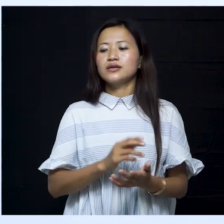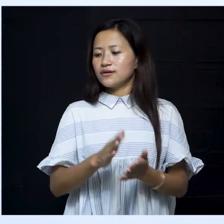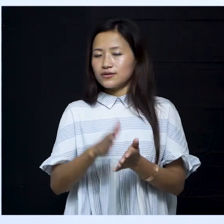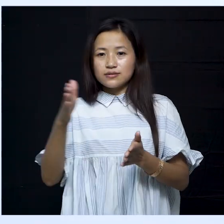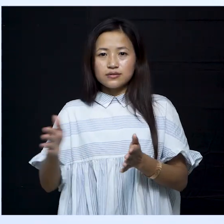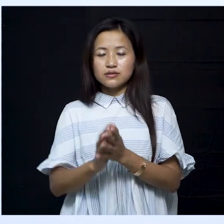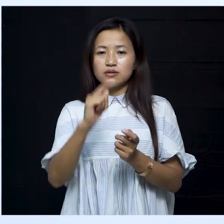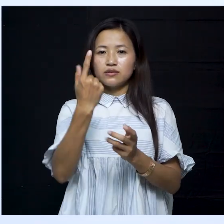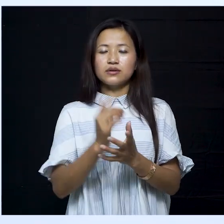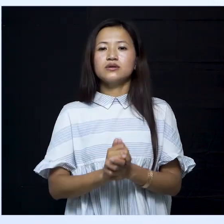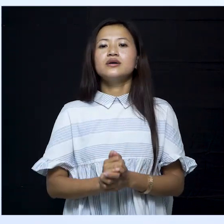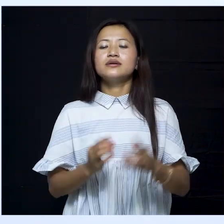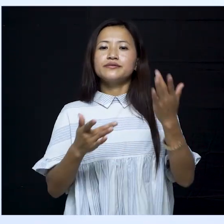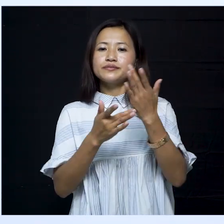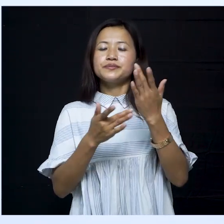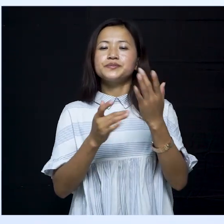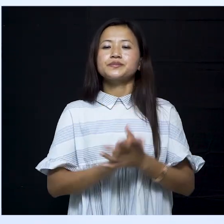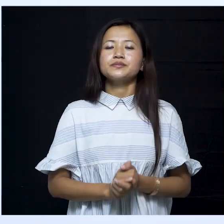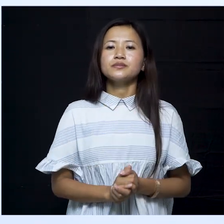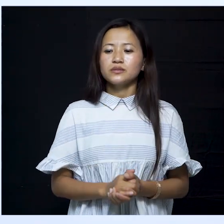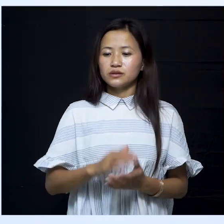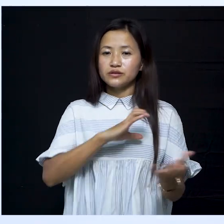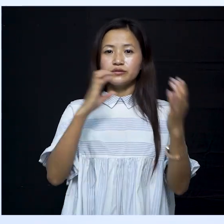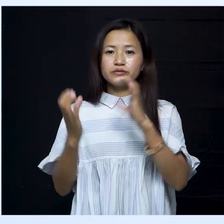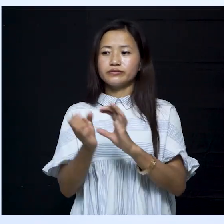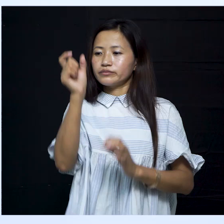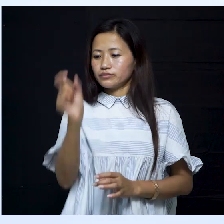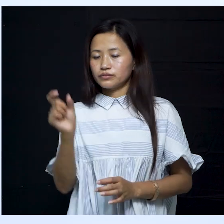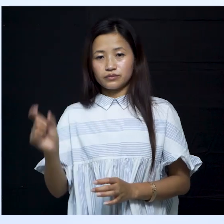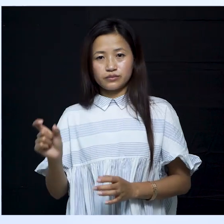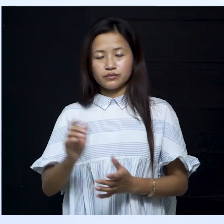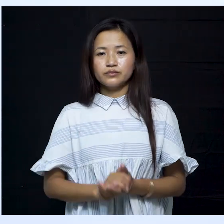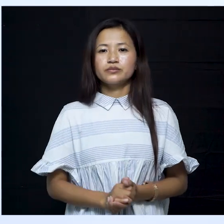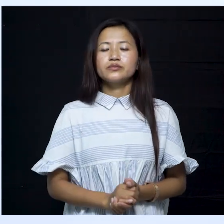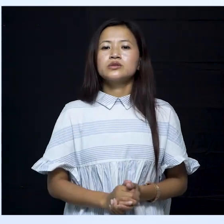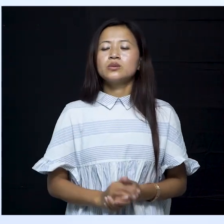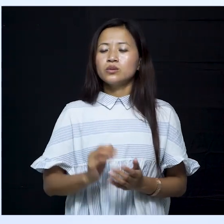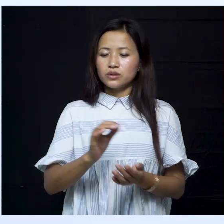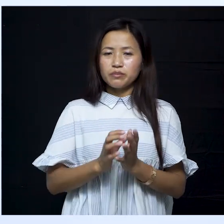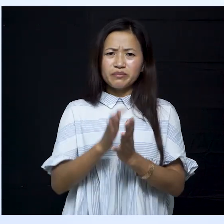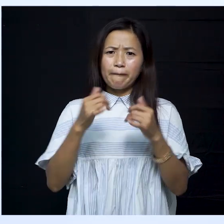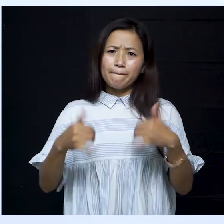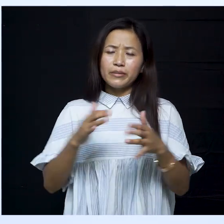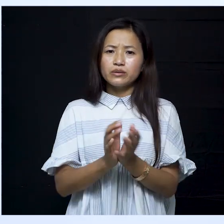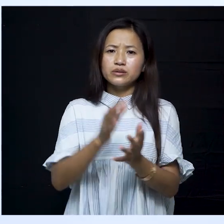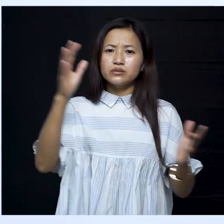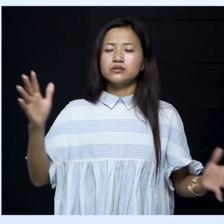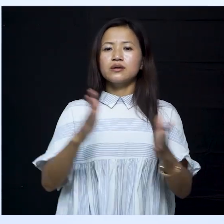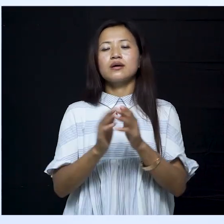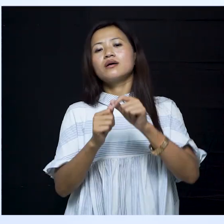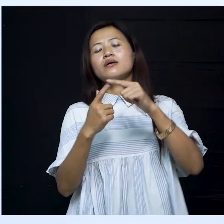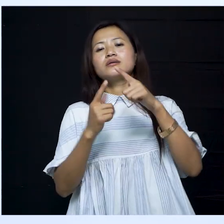one, that is the impact of technology, you know, the changing world. So all these things plays a huge role in the altercation